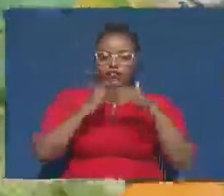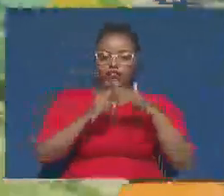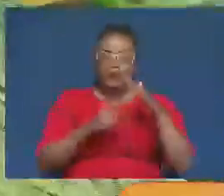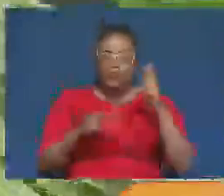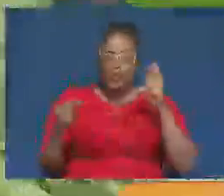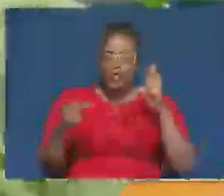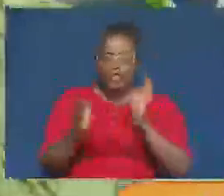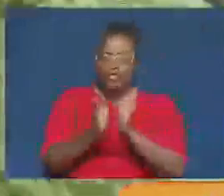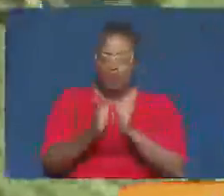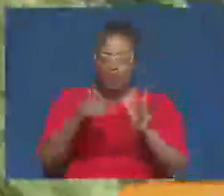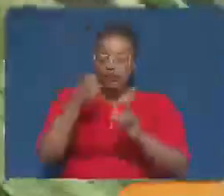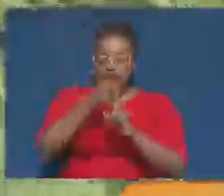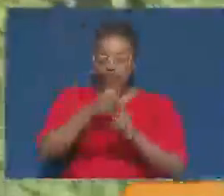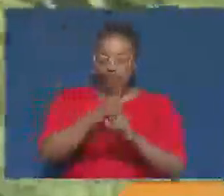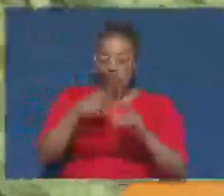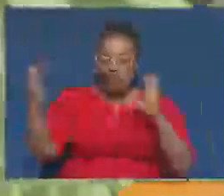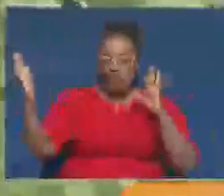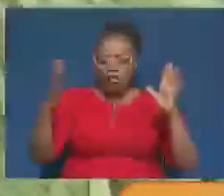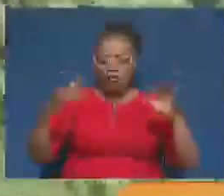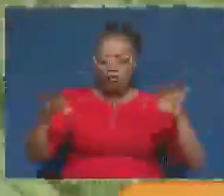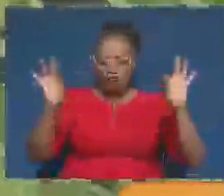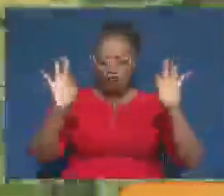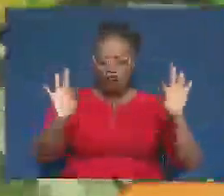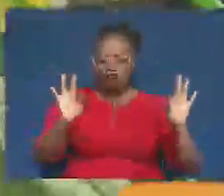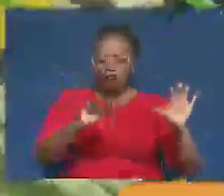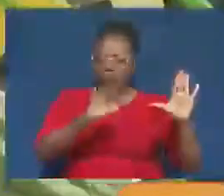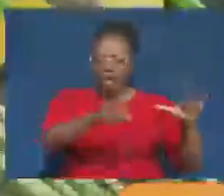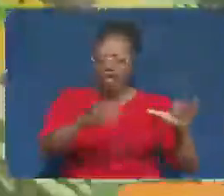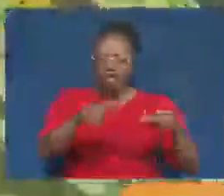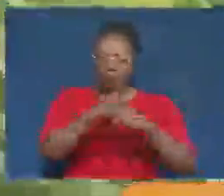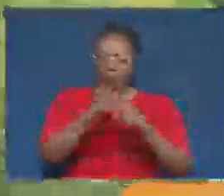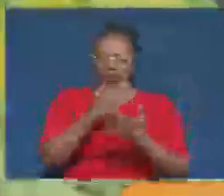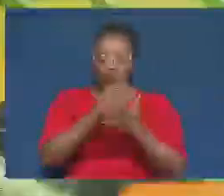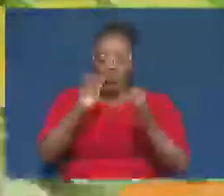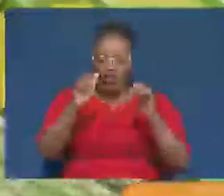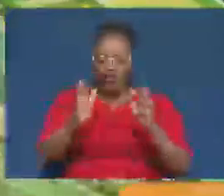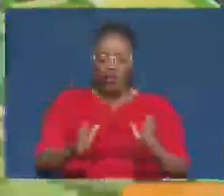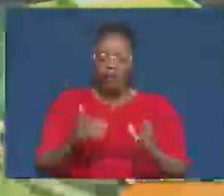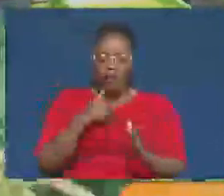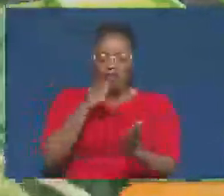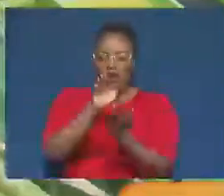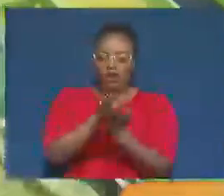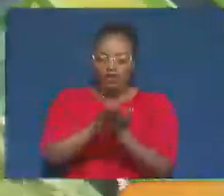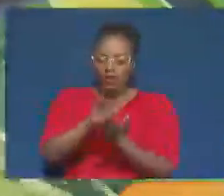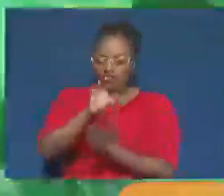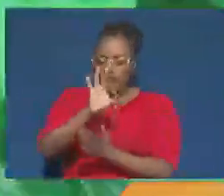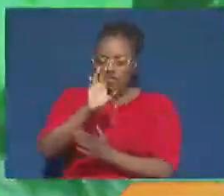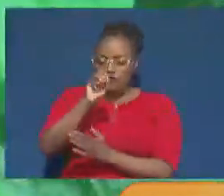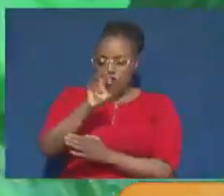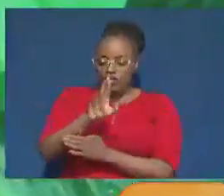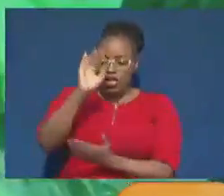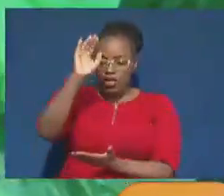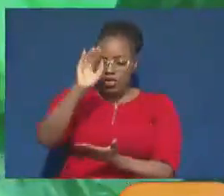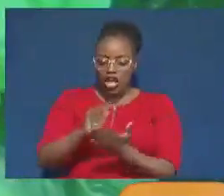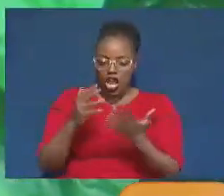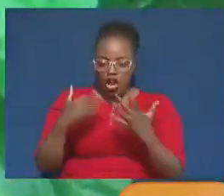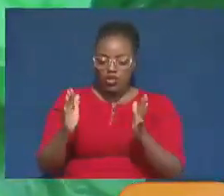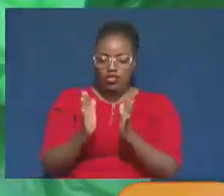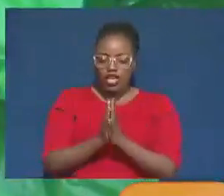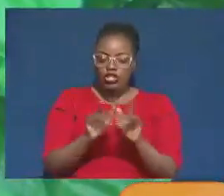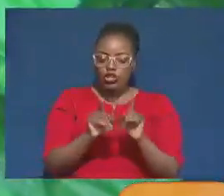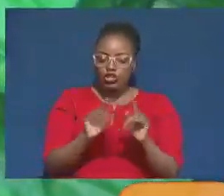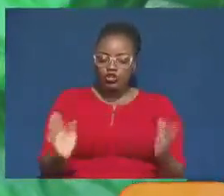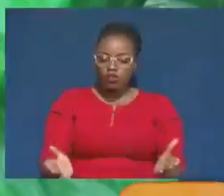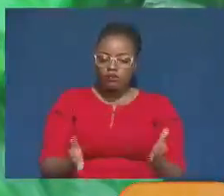of a broader push for climate-smart agriculture, ensuring farmers preserve fodder, reduce losses, and